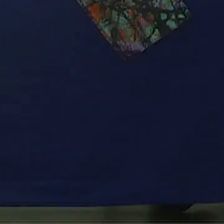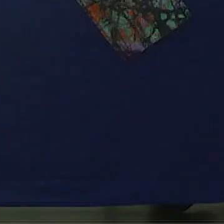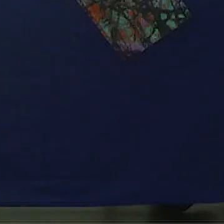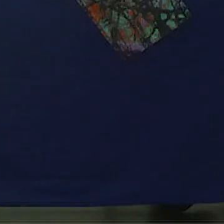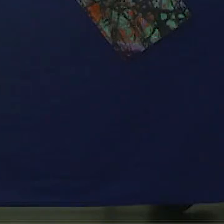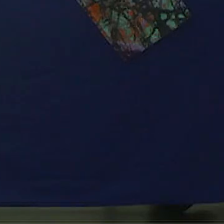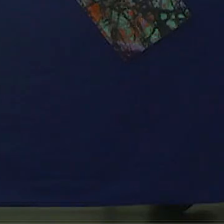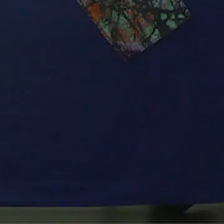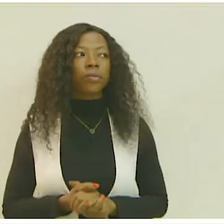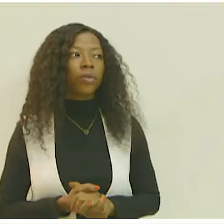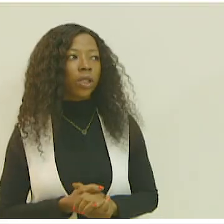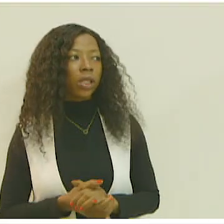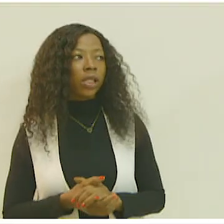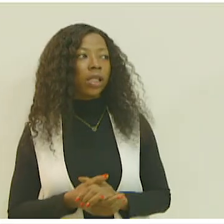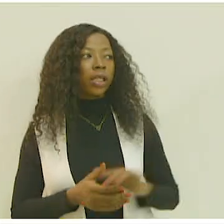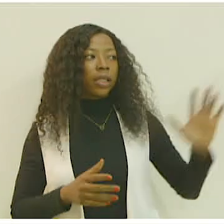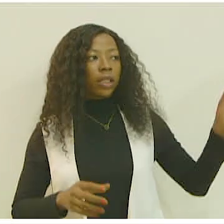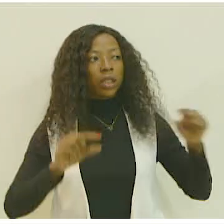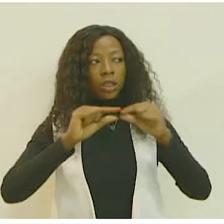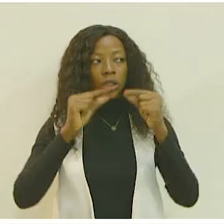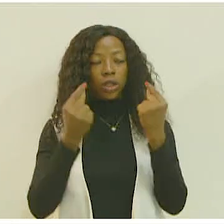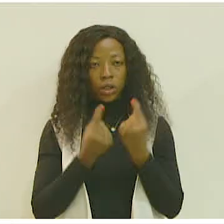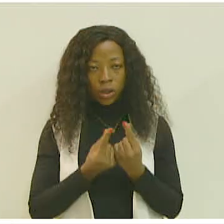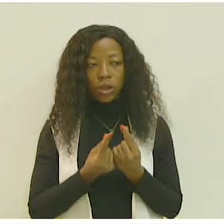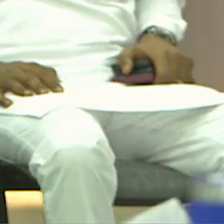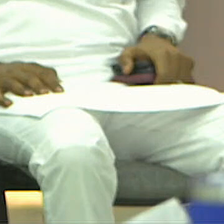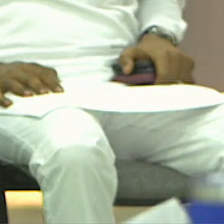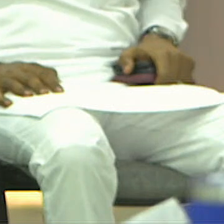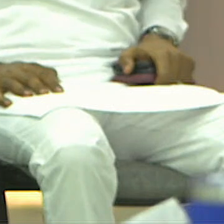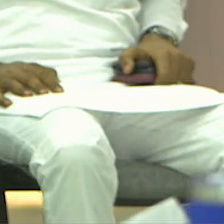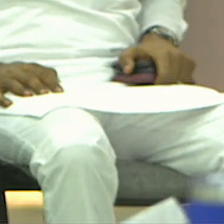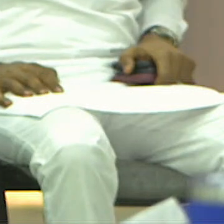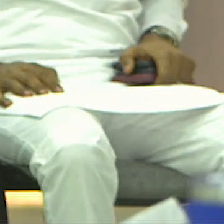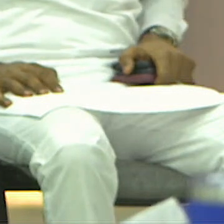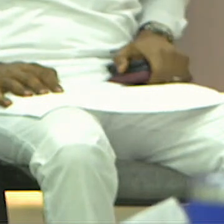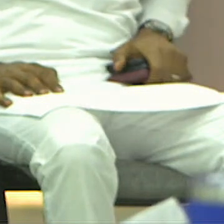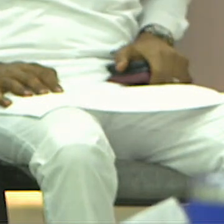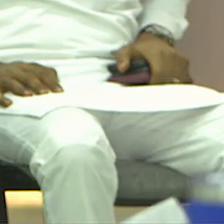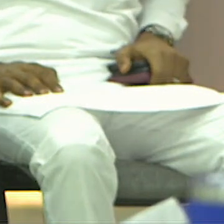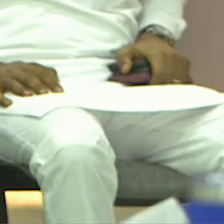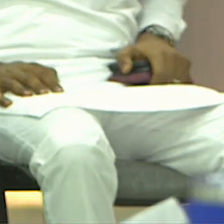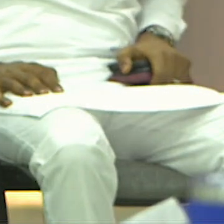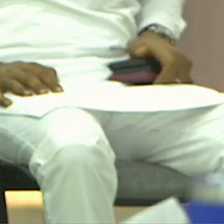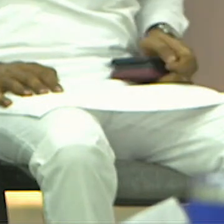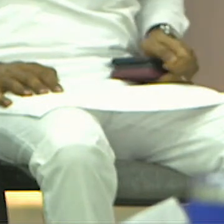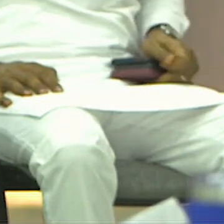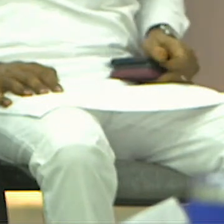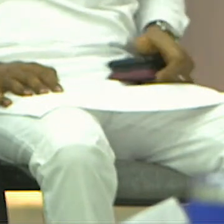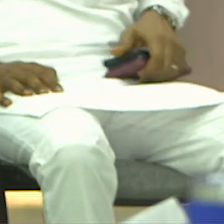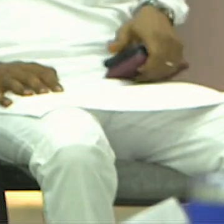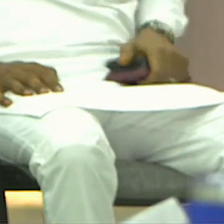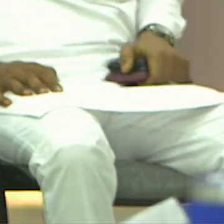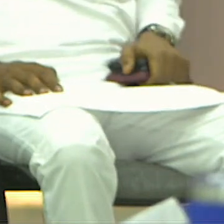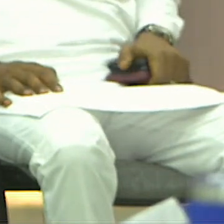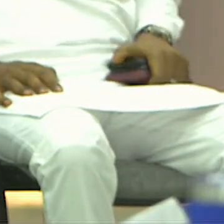this nice special edition where we do with the cross-party committee, the 3